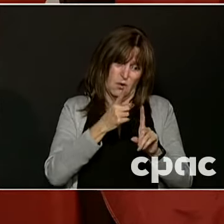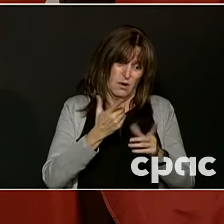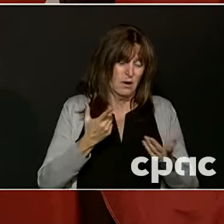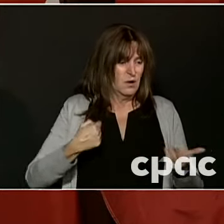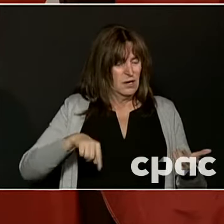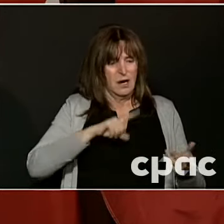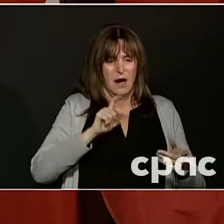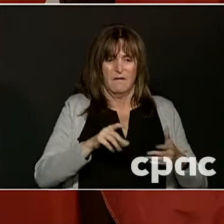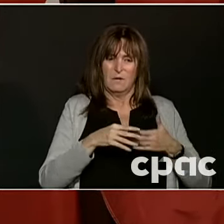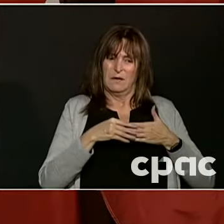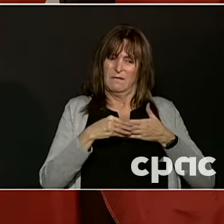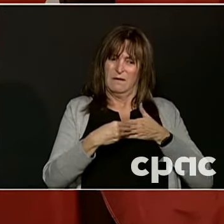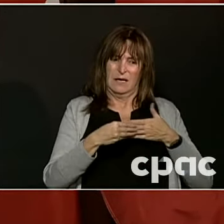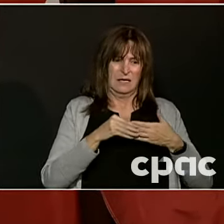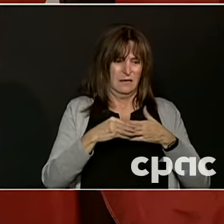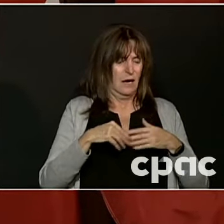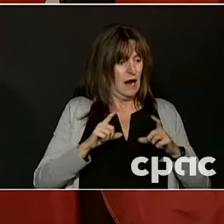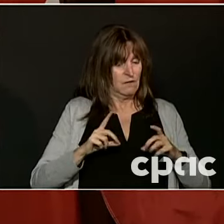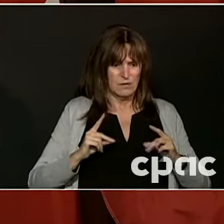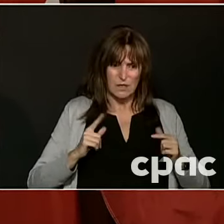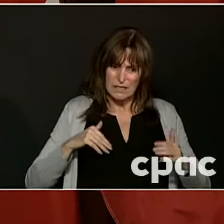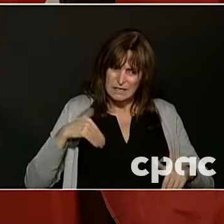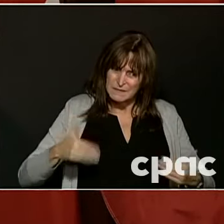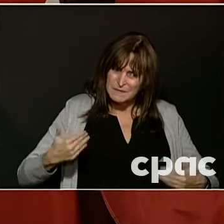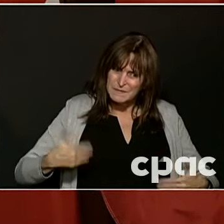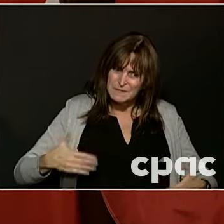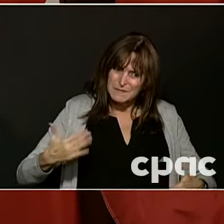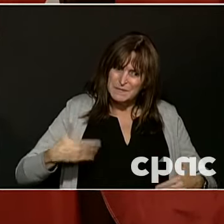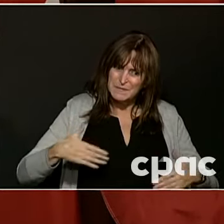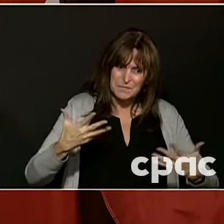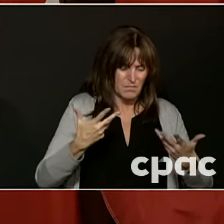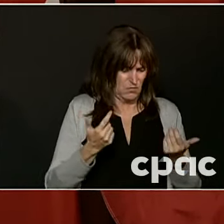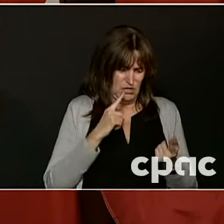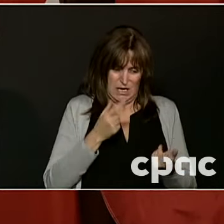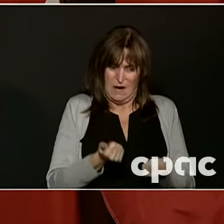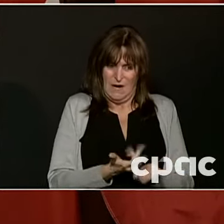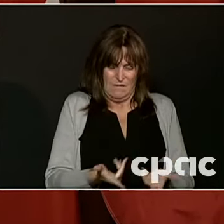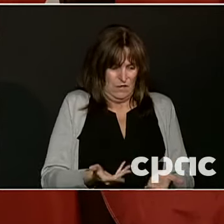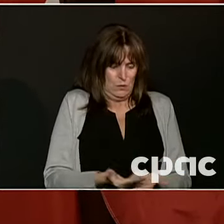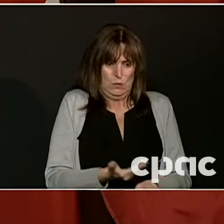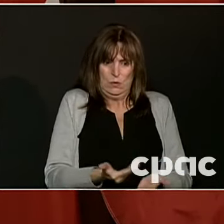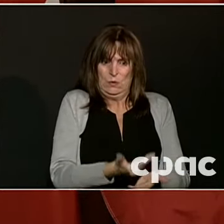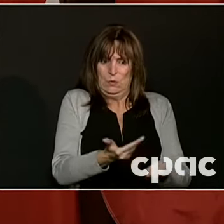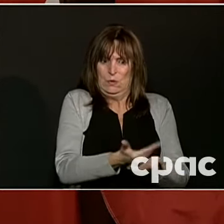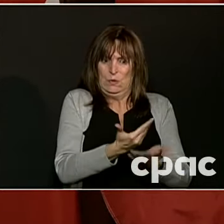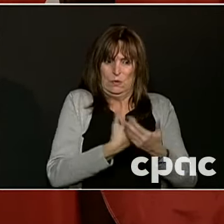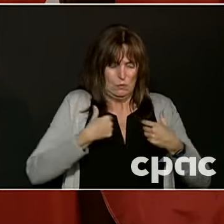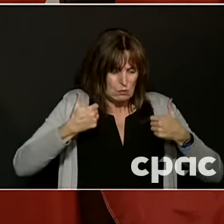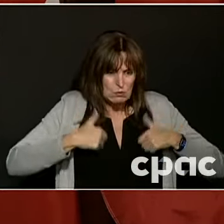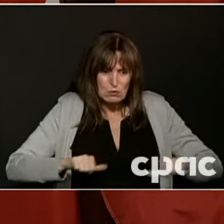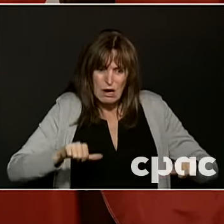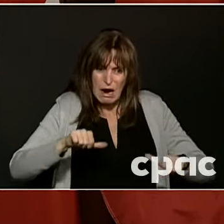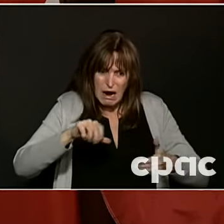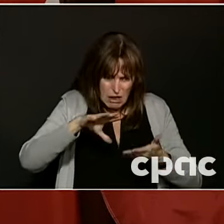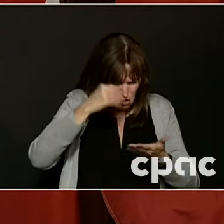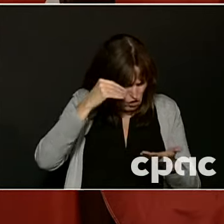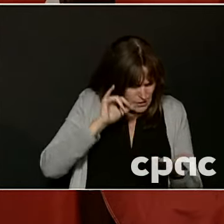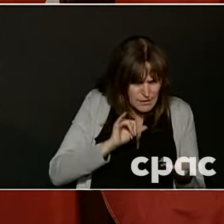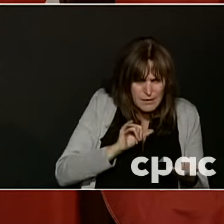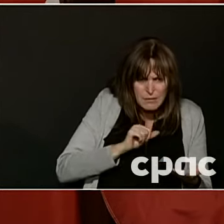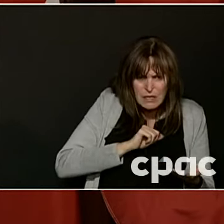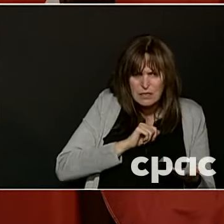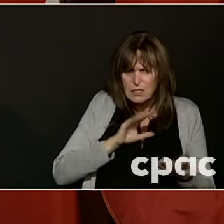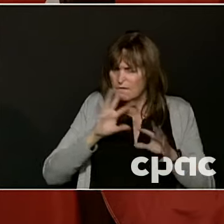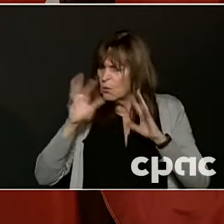because it's all new ground, it's unprecedented, and we're trying to learn from ourselves, those experts around the world, our experts at our tables, so